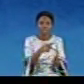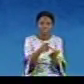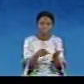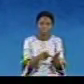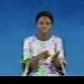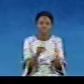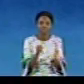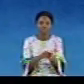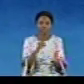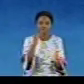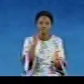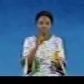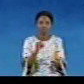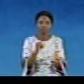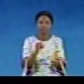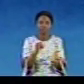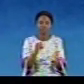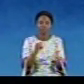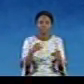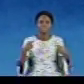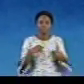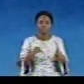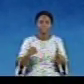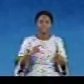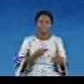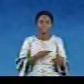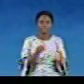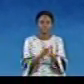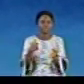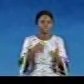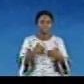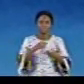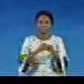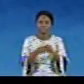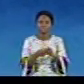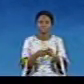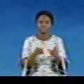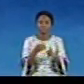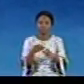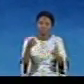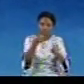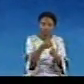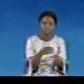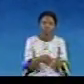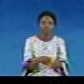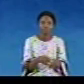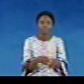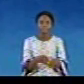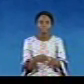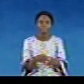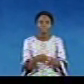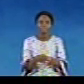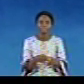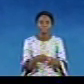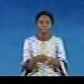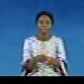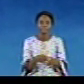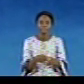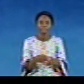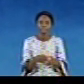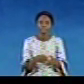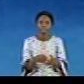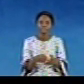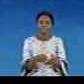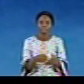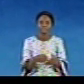attack comes sometimes from my back to my head and fall down from there i'll be shaking sometimes my younger brother that would take me